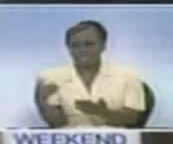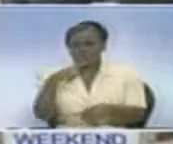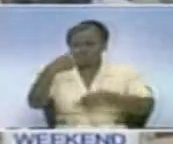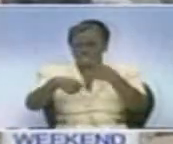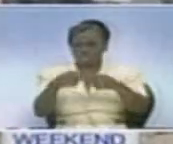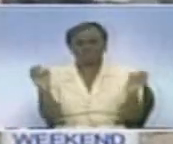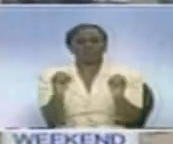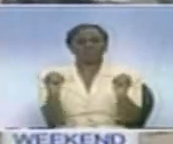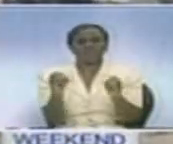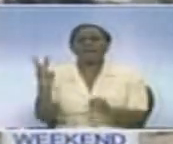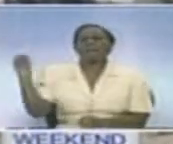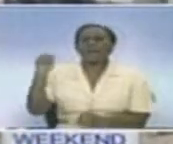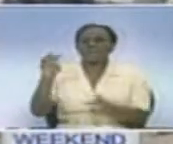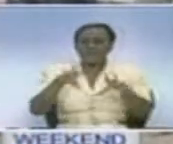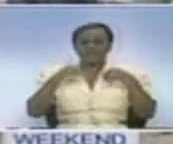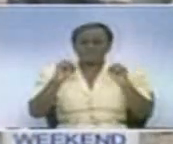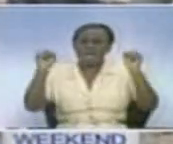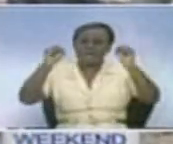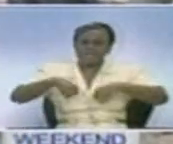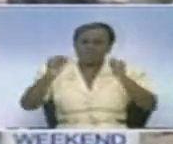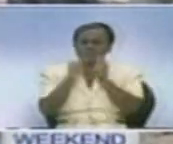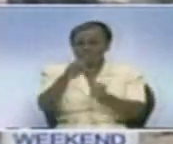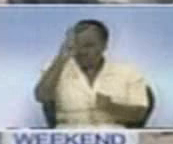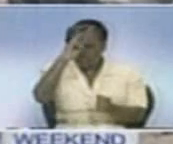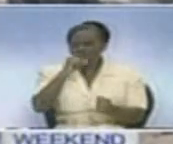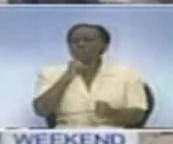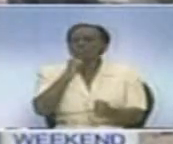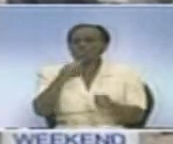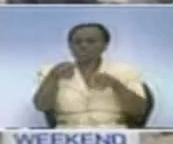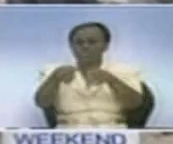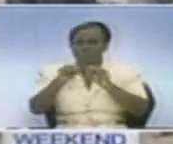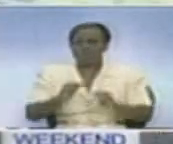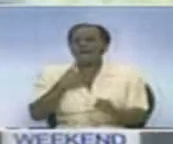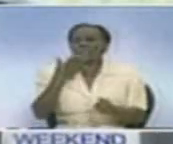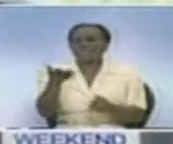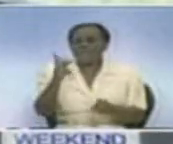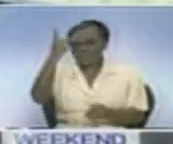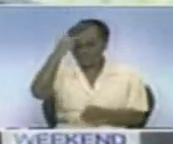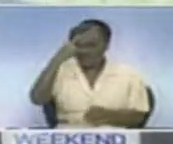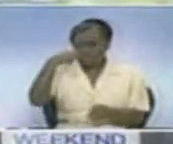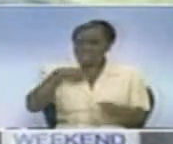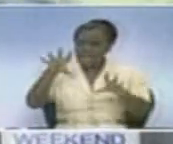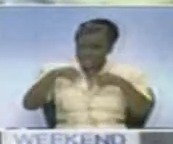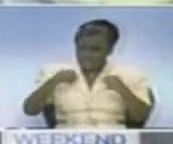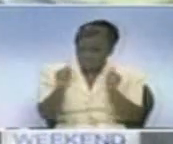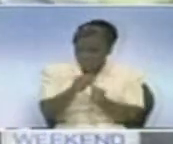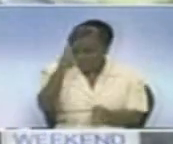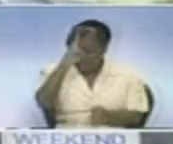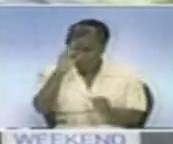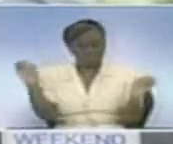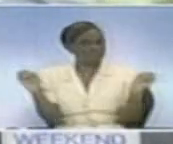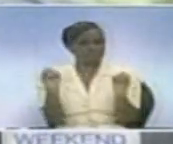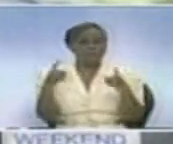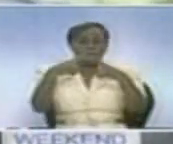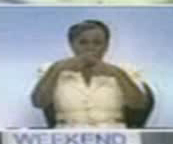yasiendelee. Maina Njenga denied ever agreeing with the police not to hold the burial ceremony in Kitengela. Mimi sikukubaliana na wao,